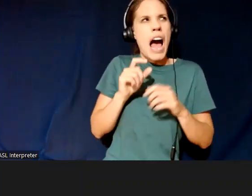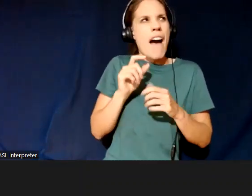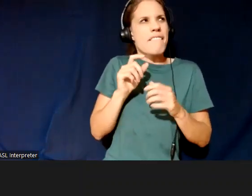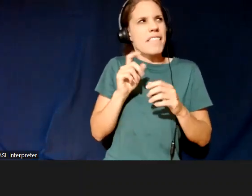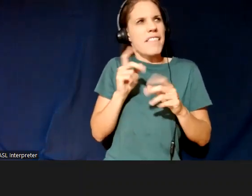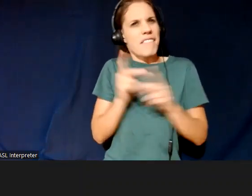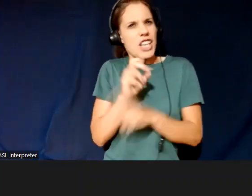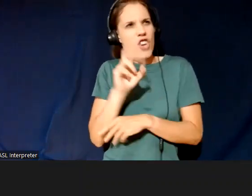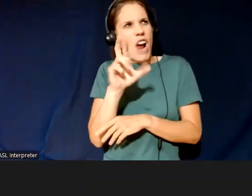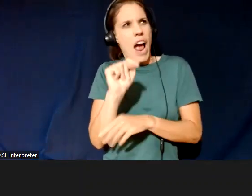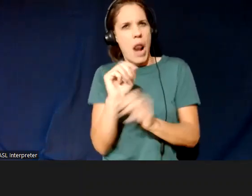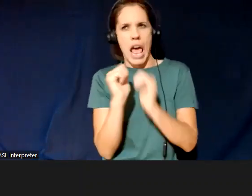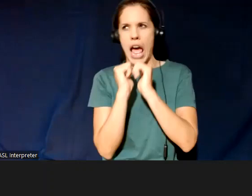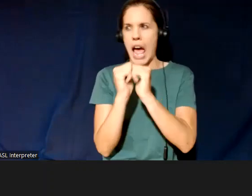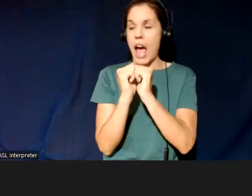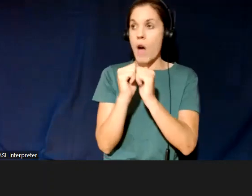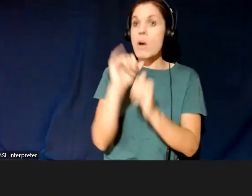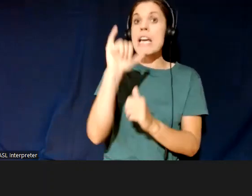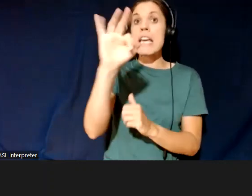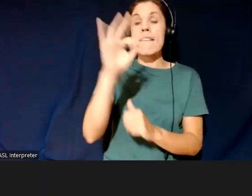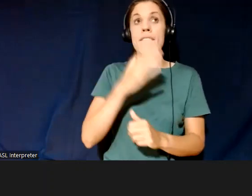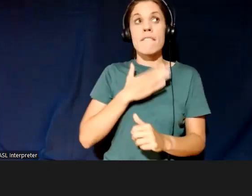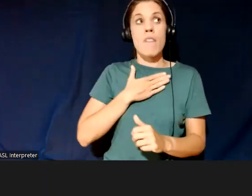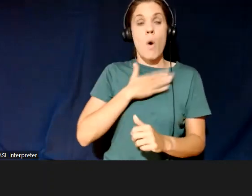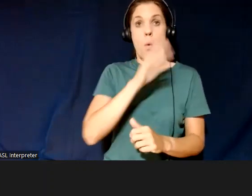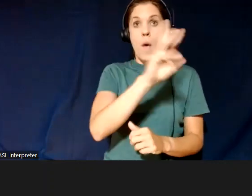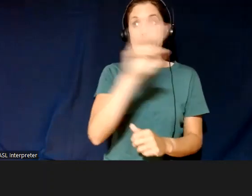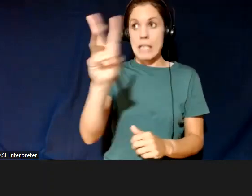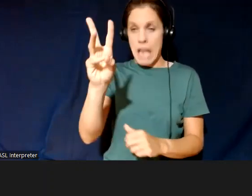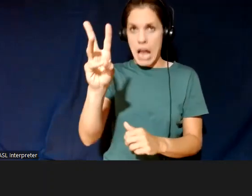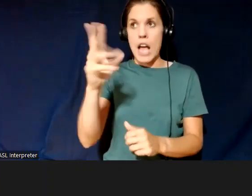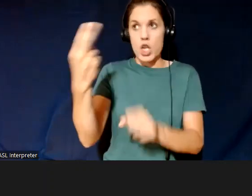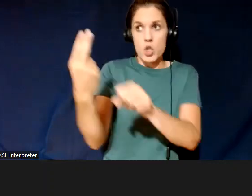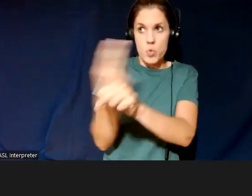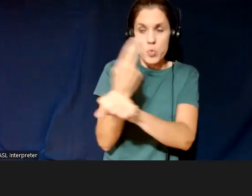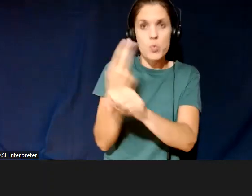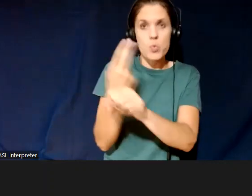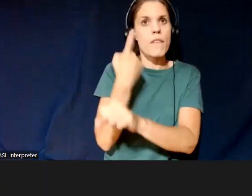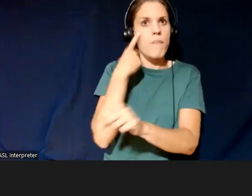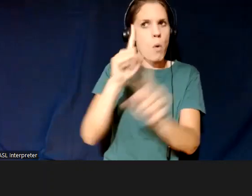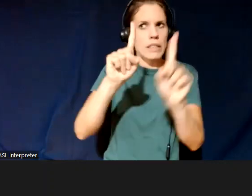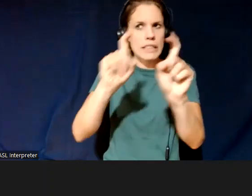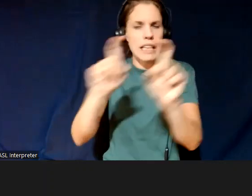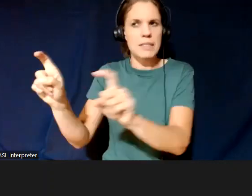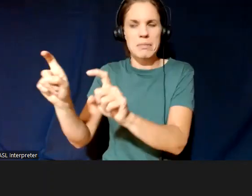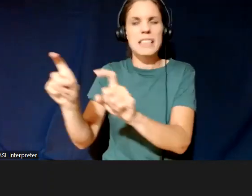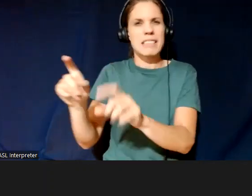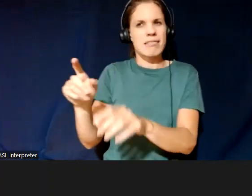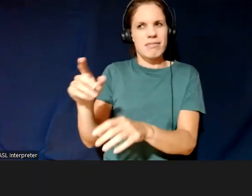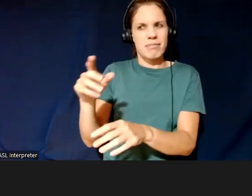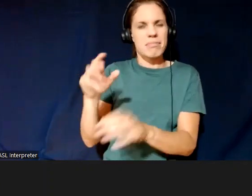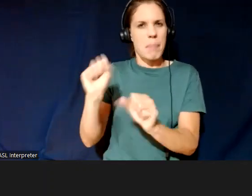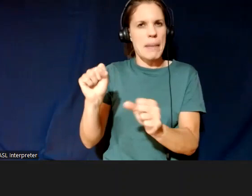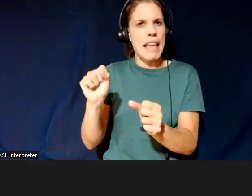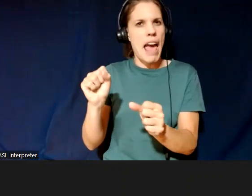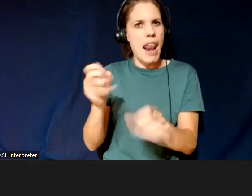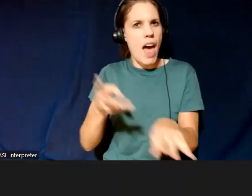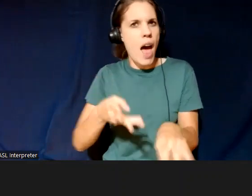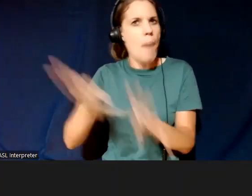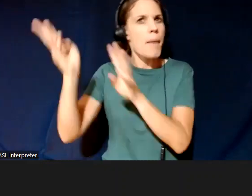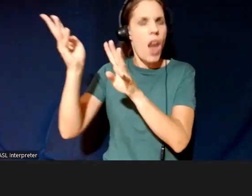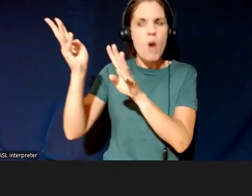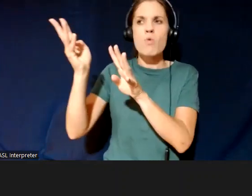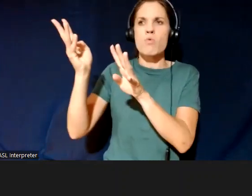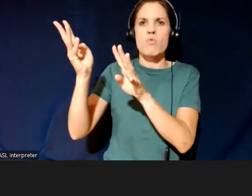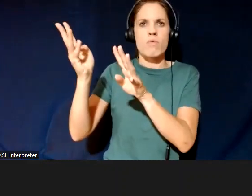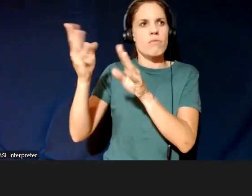go to our website to do the assessment, I will try to figure out a way to get them to upload it and make it publicly available